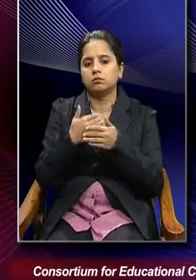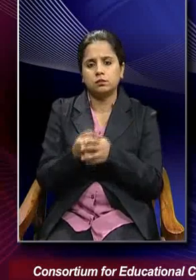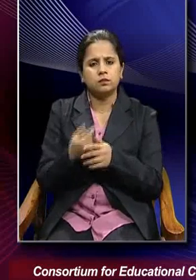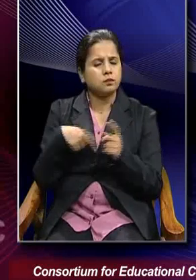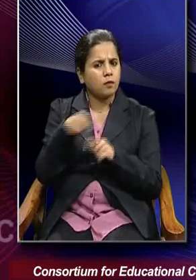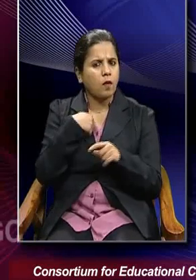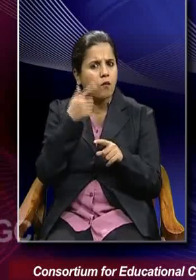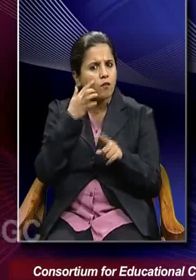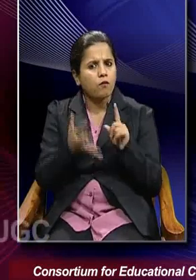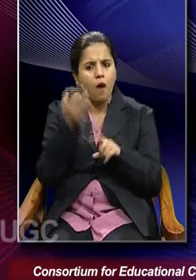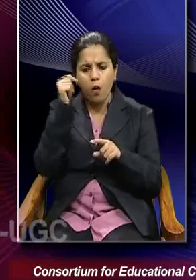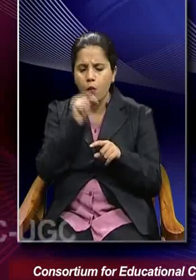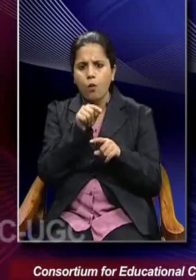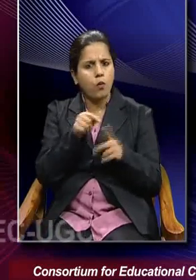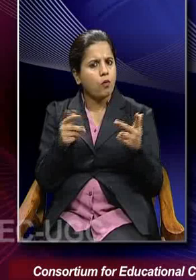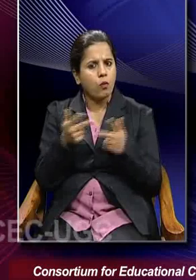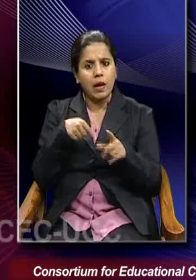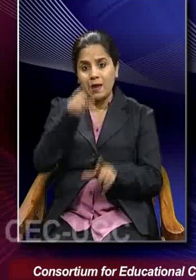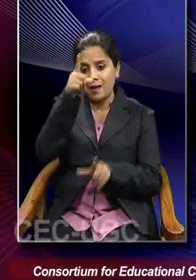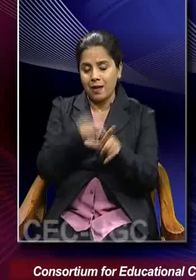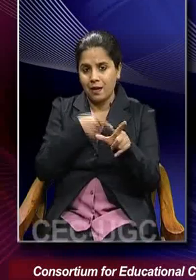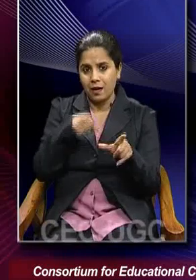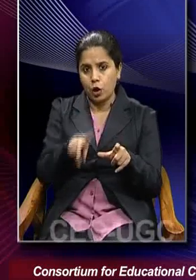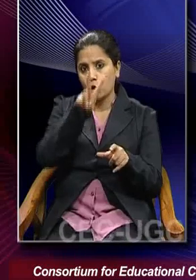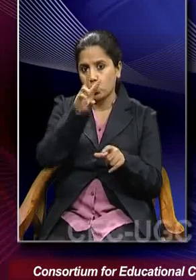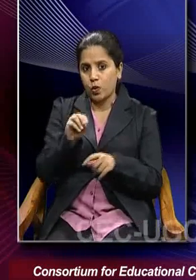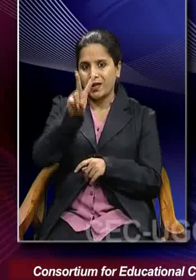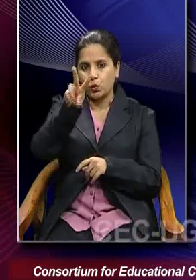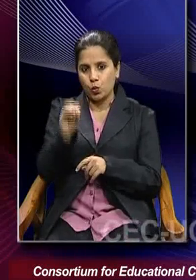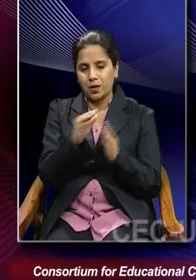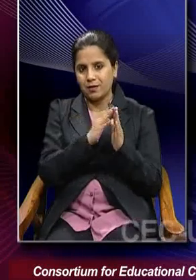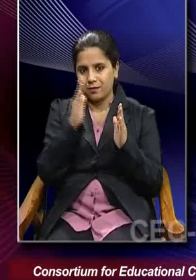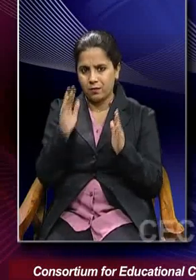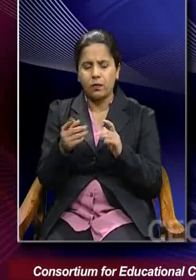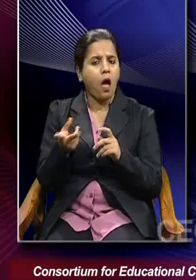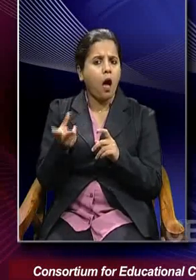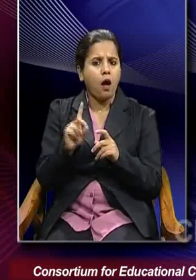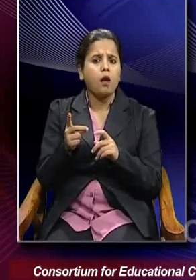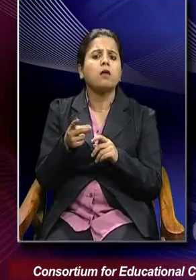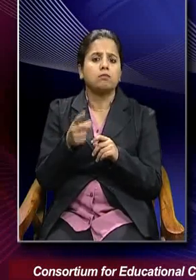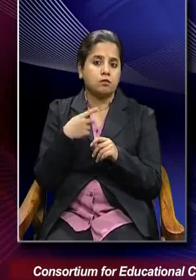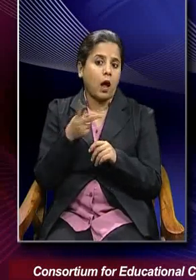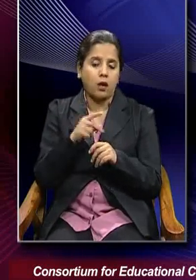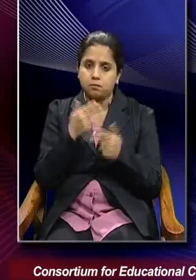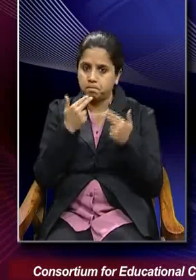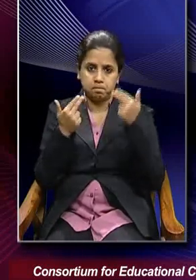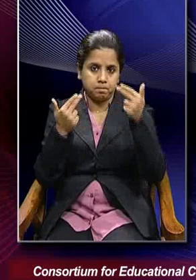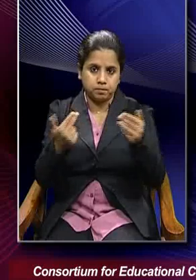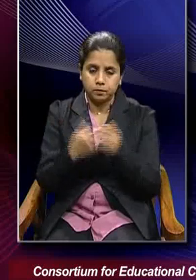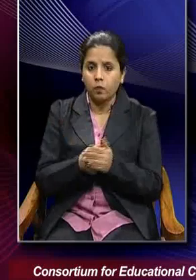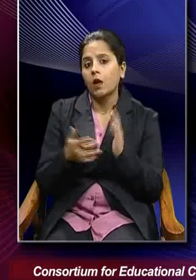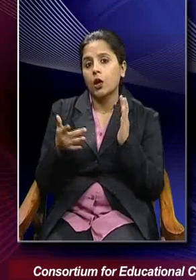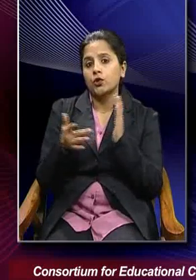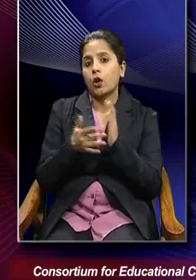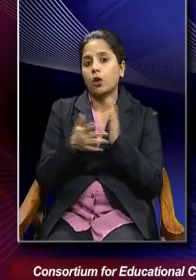we find here is that in the year 2020, once again it was reiterated that